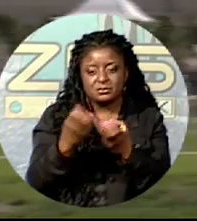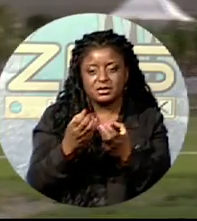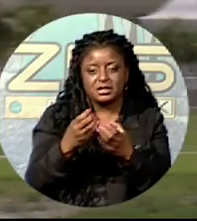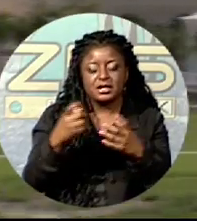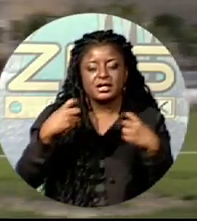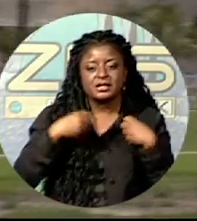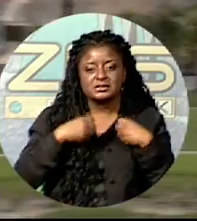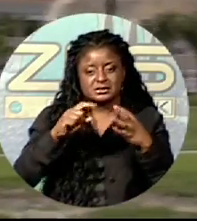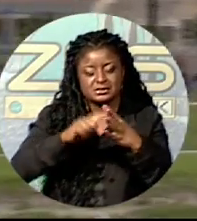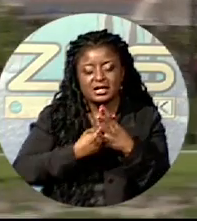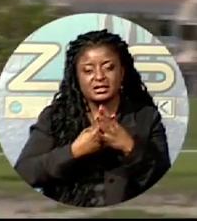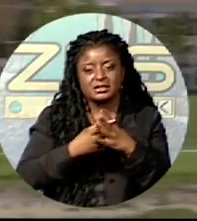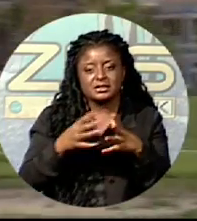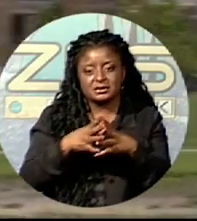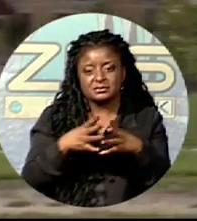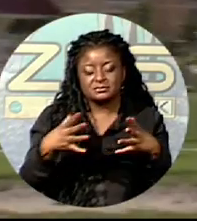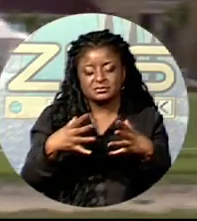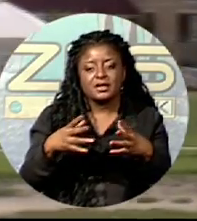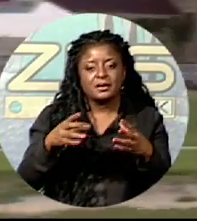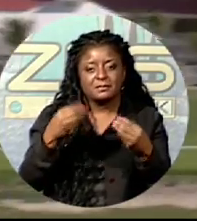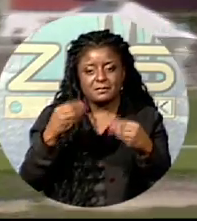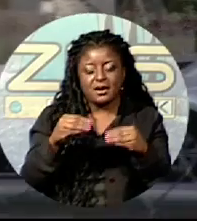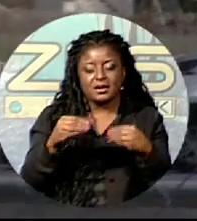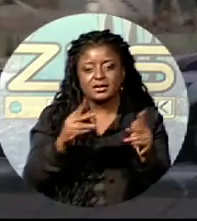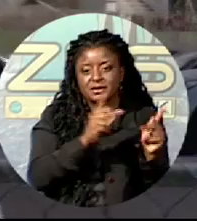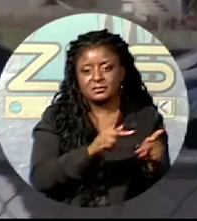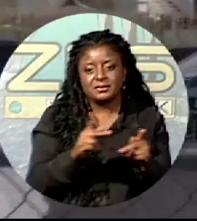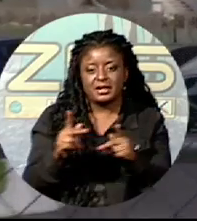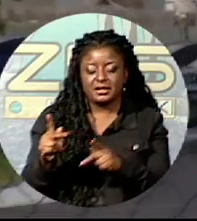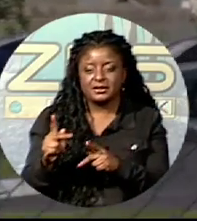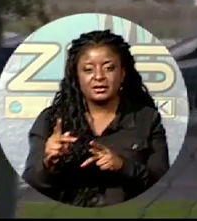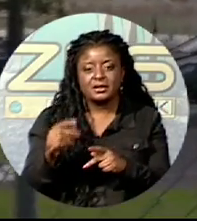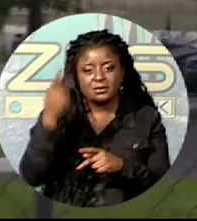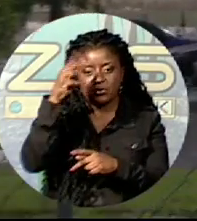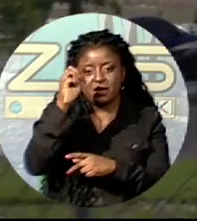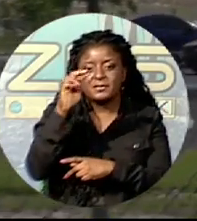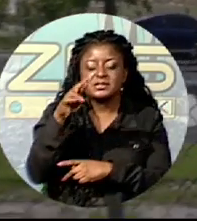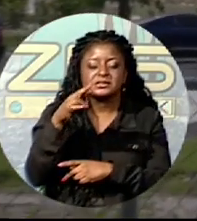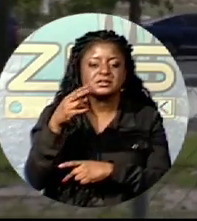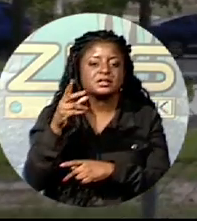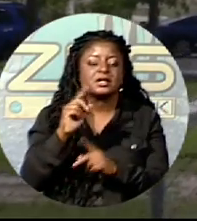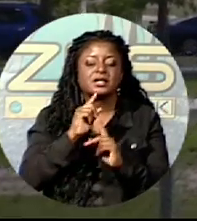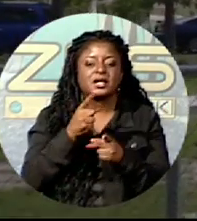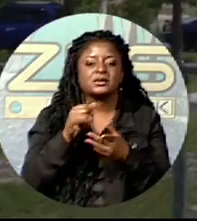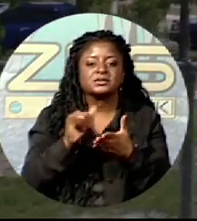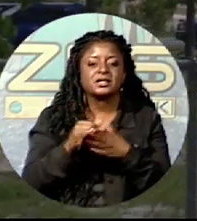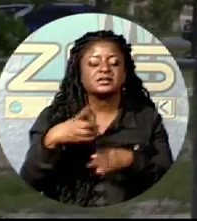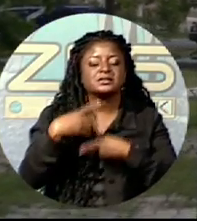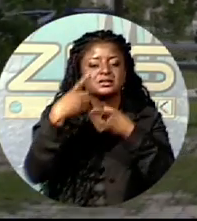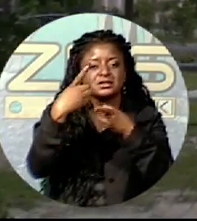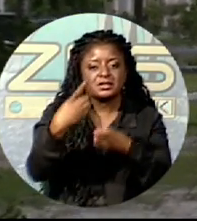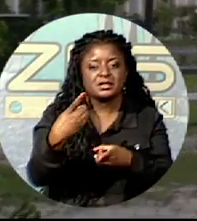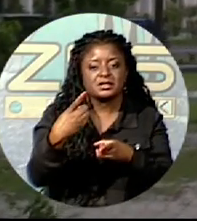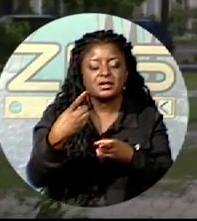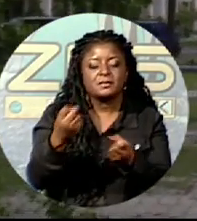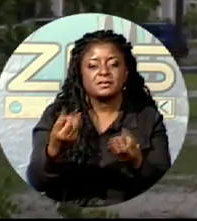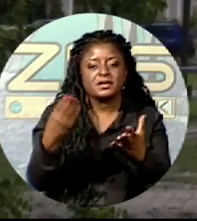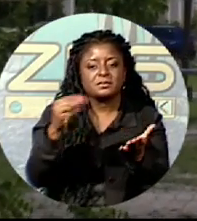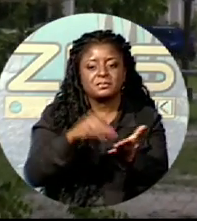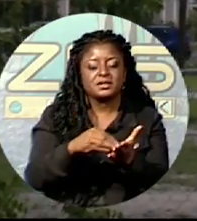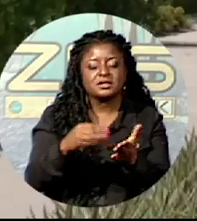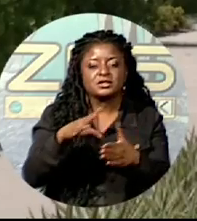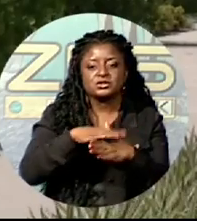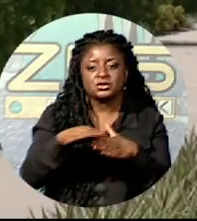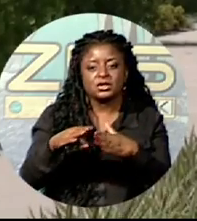property marred with construction and financial challenges. The Prime Minister announced that the stalled multi-billion dollar project